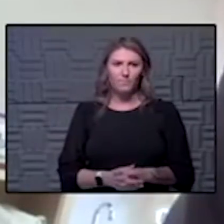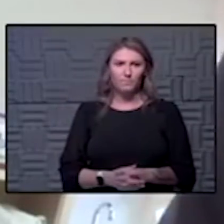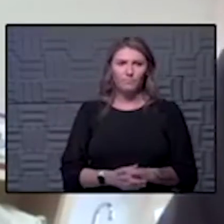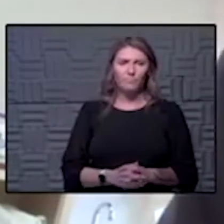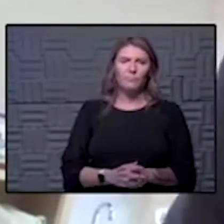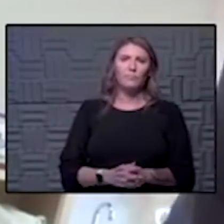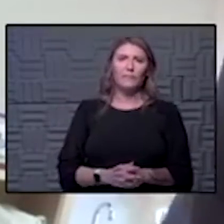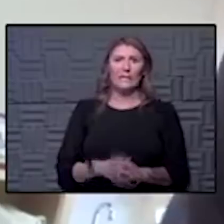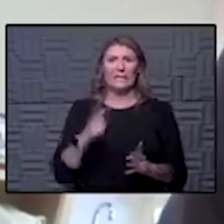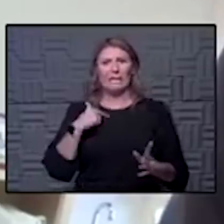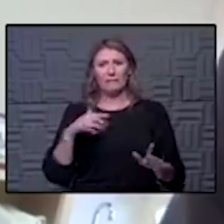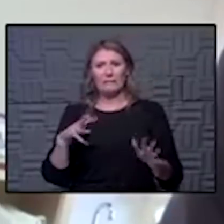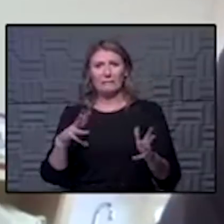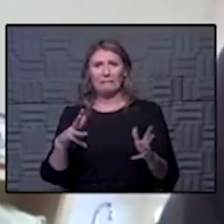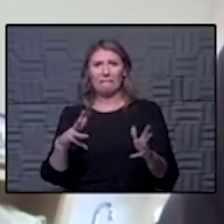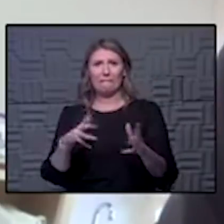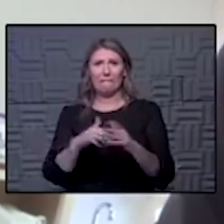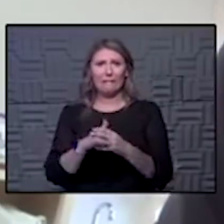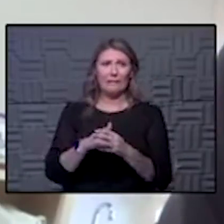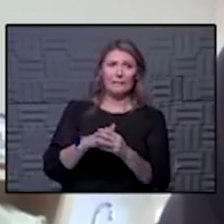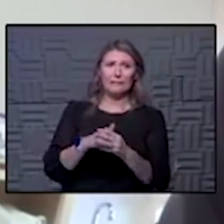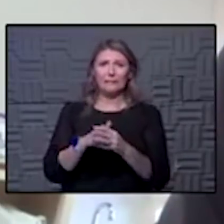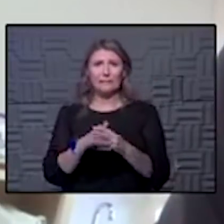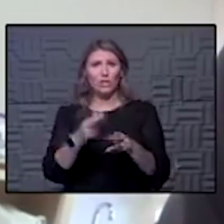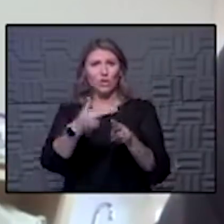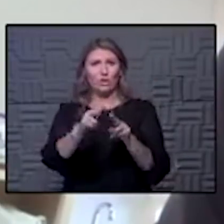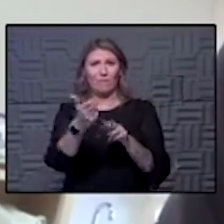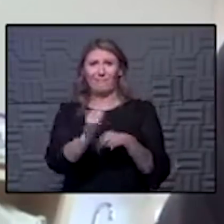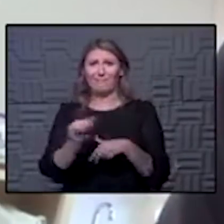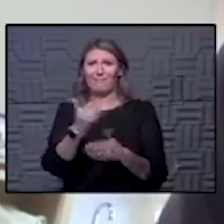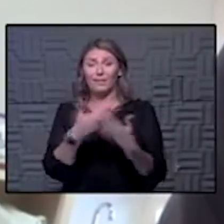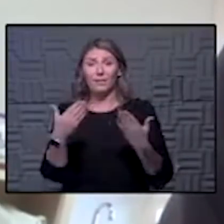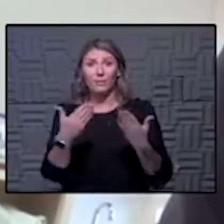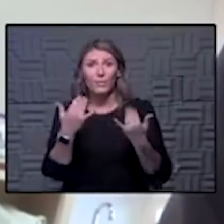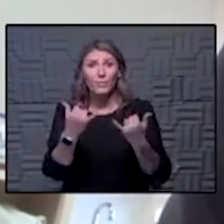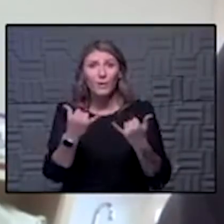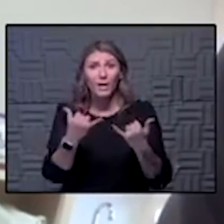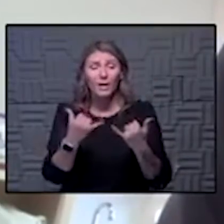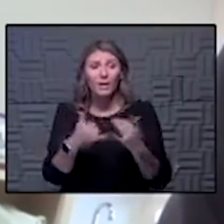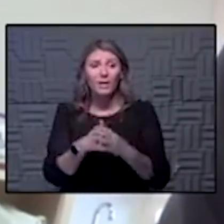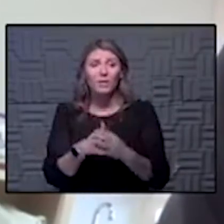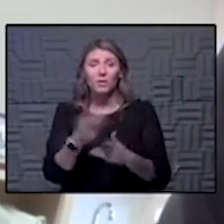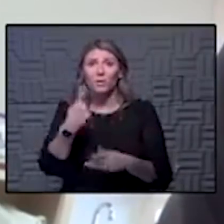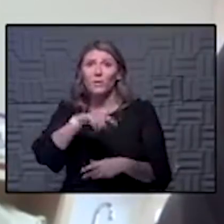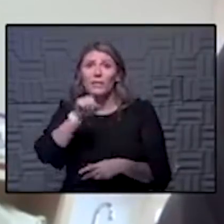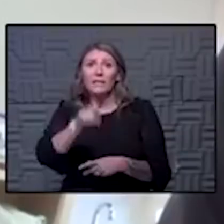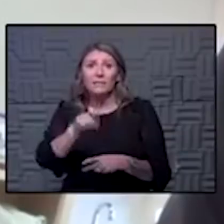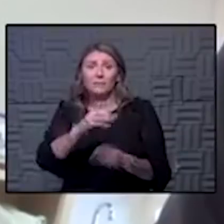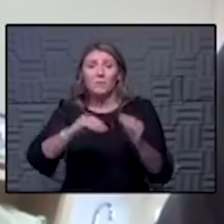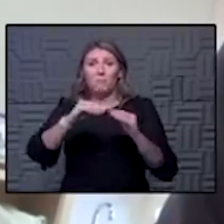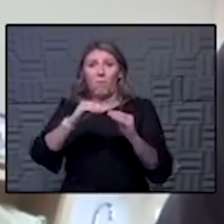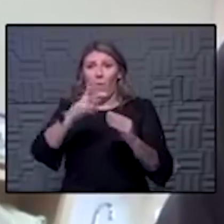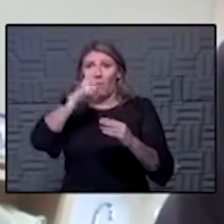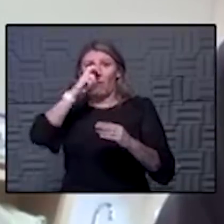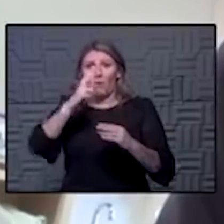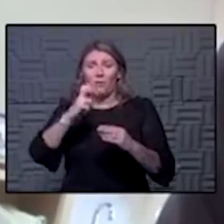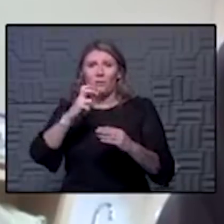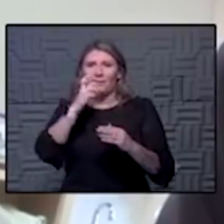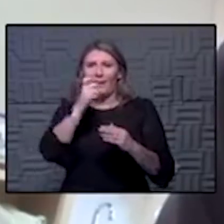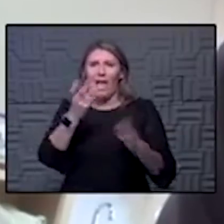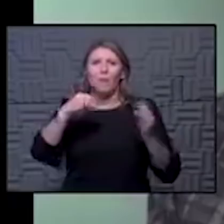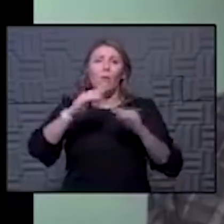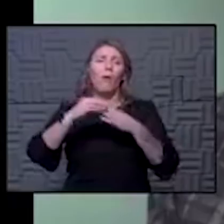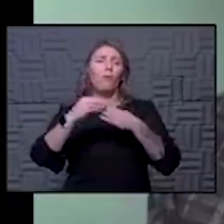I'd be hesitant to shorten anything right now. I think we've got to hunker down, not get more lax.